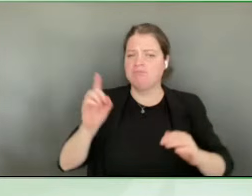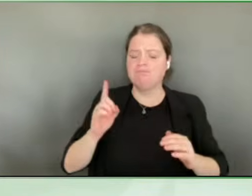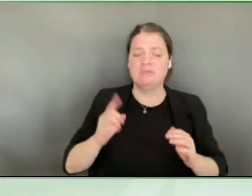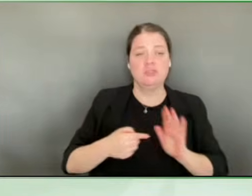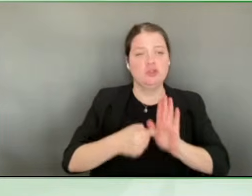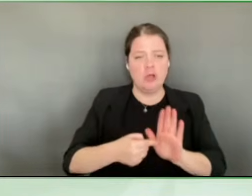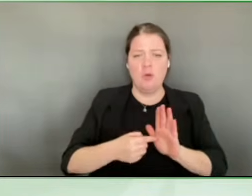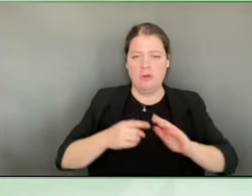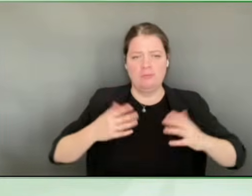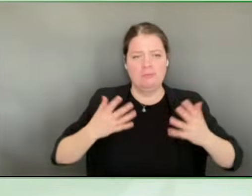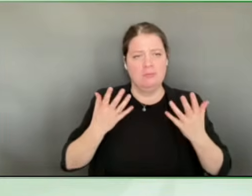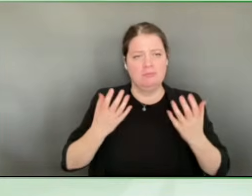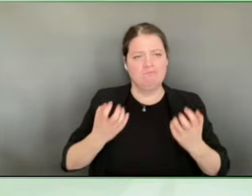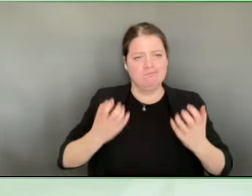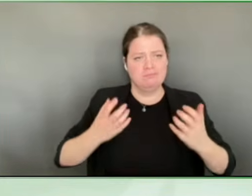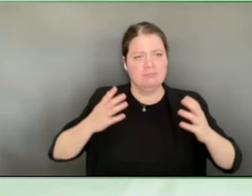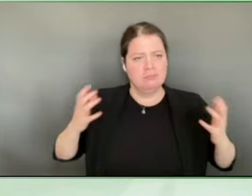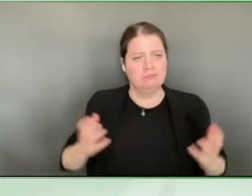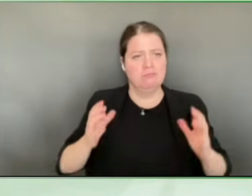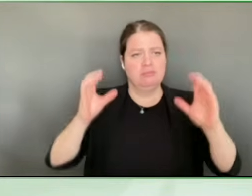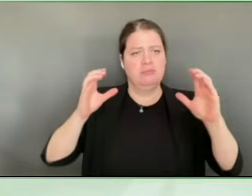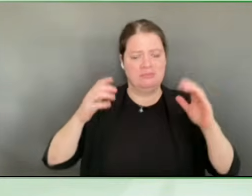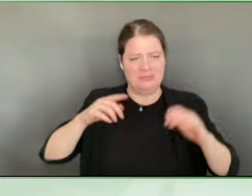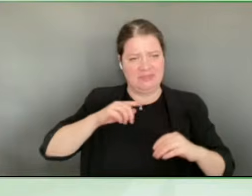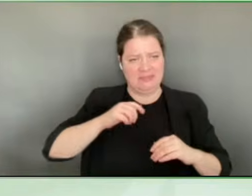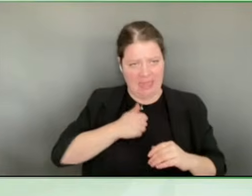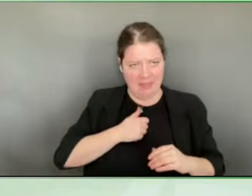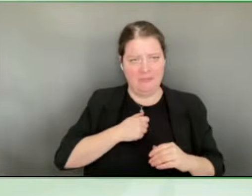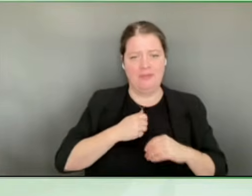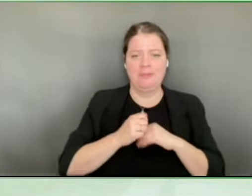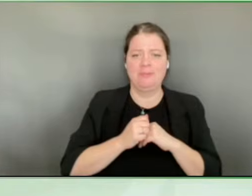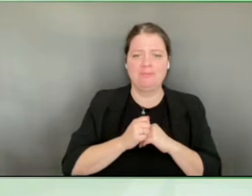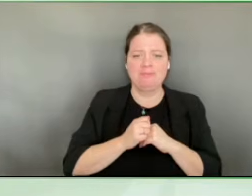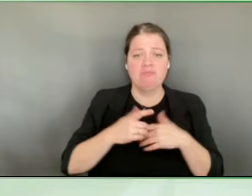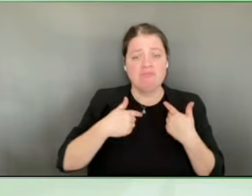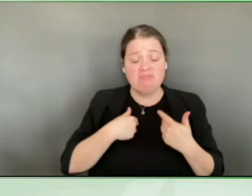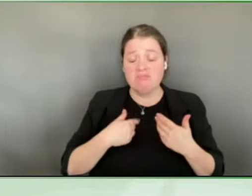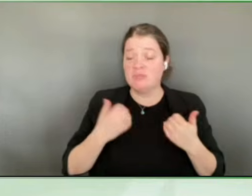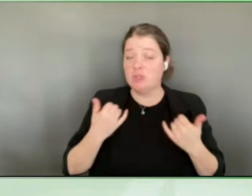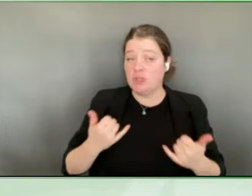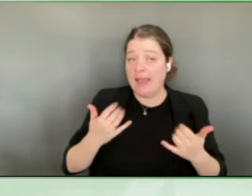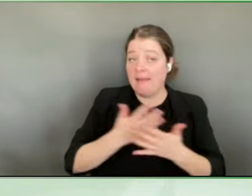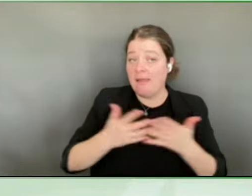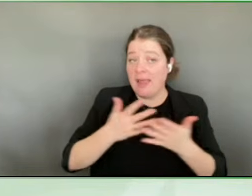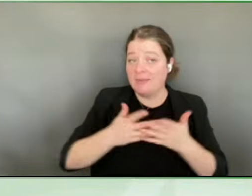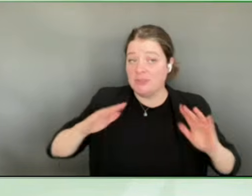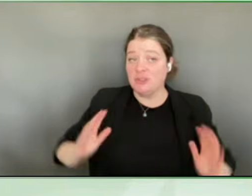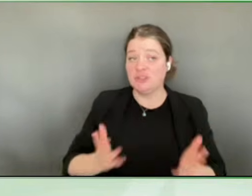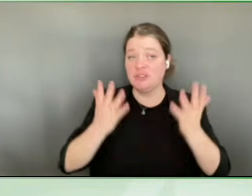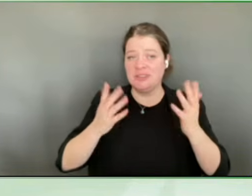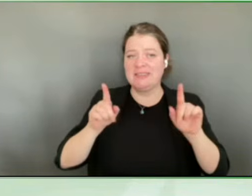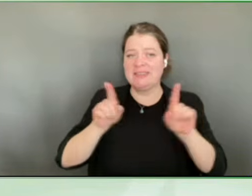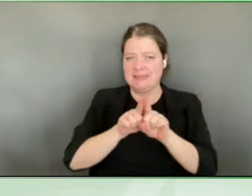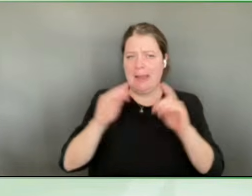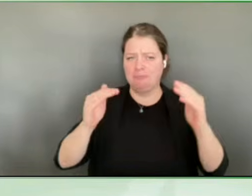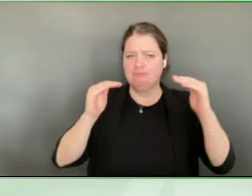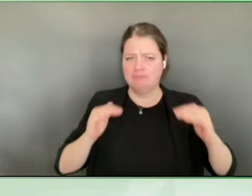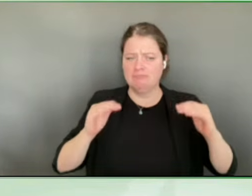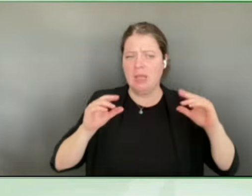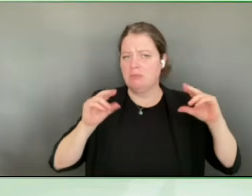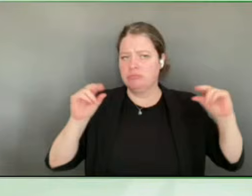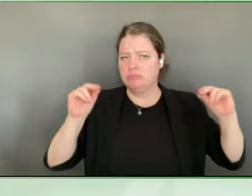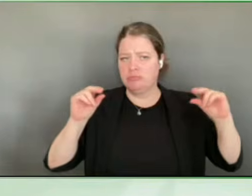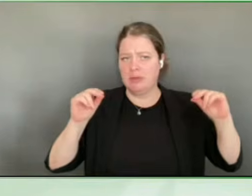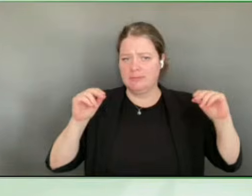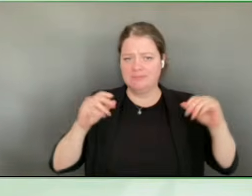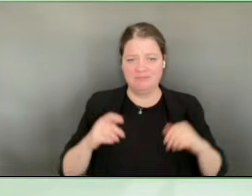approach. Won't always work, but we'll make our best attempt. Exactly, and we all have our different accents, so this is also one thing